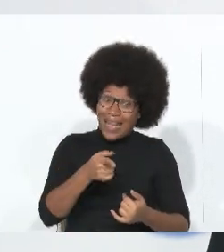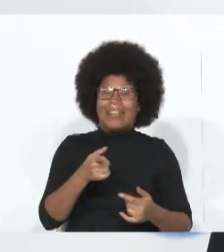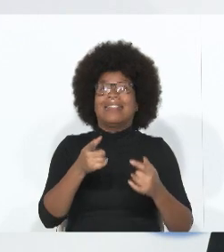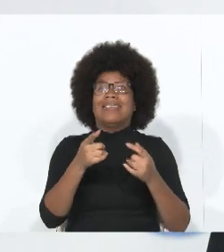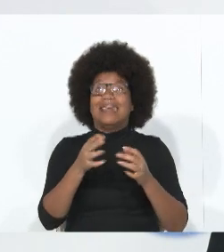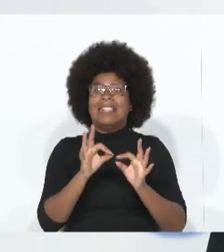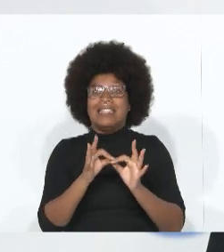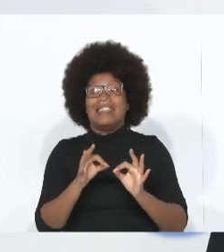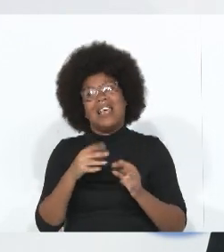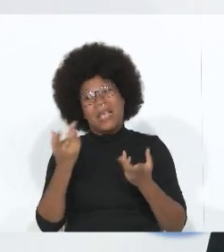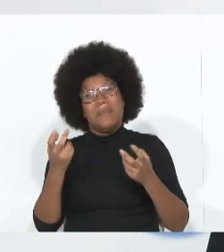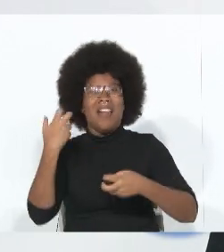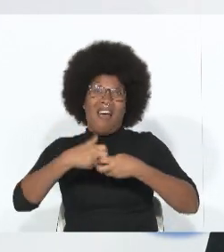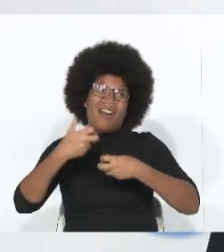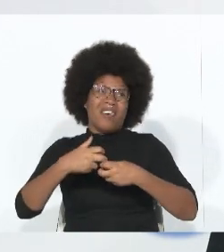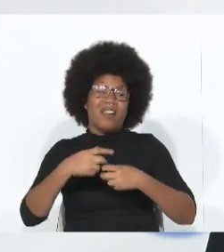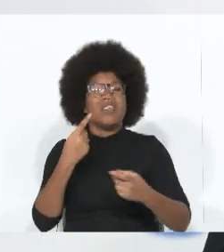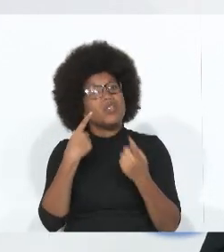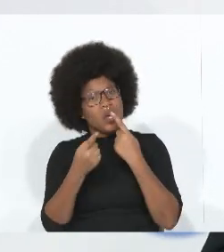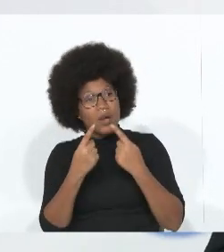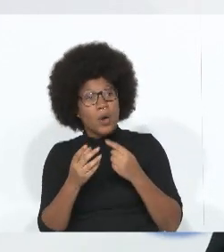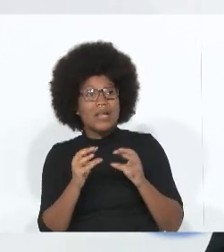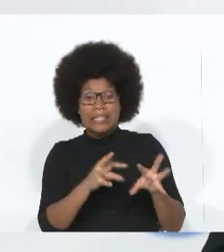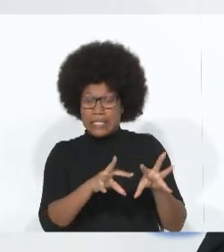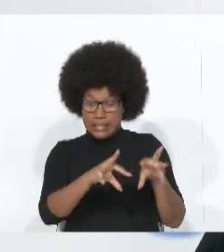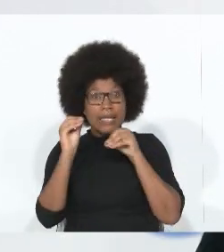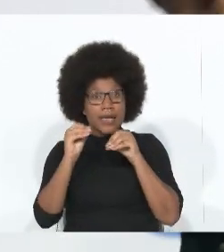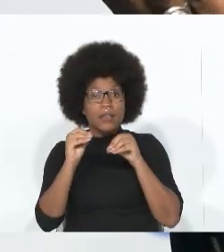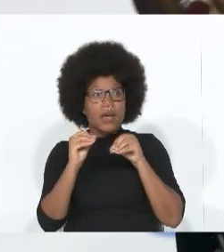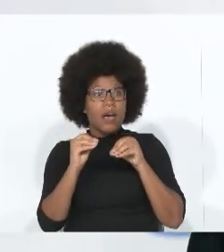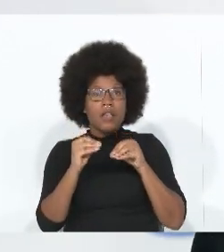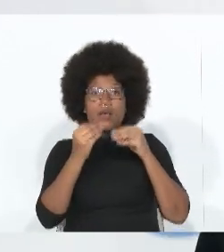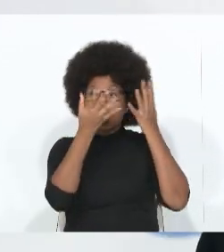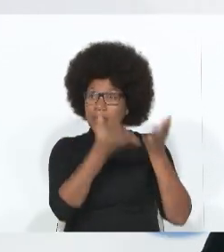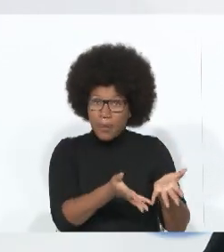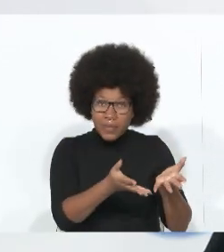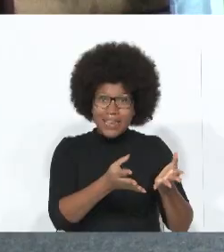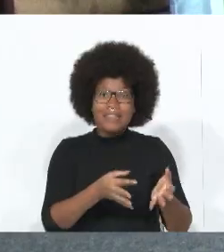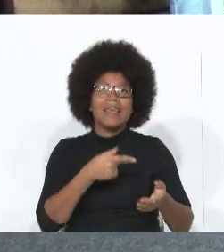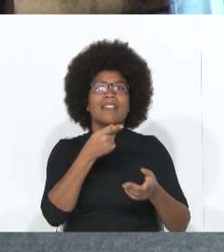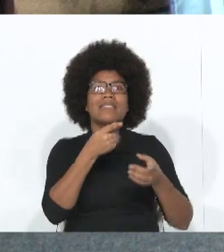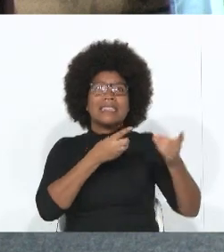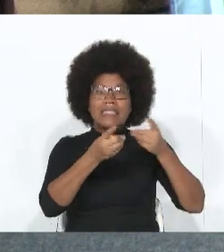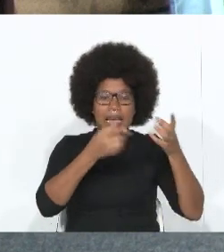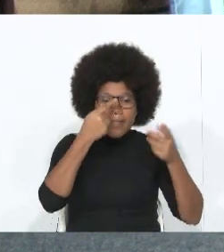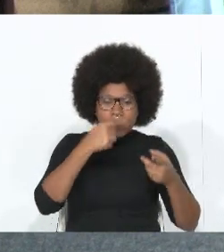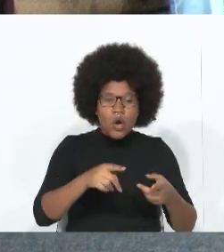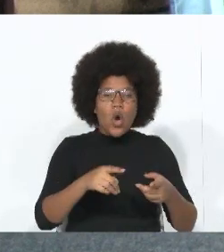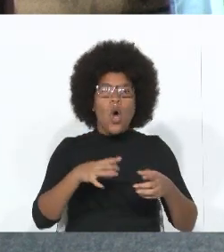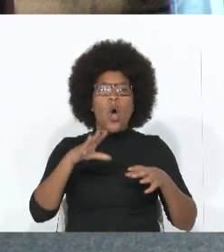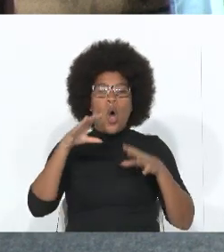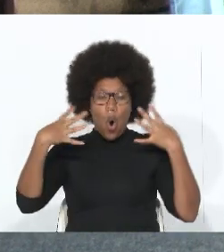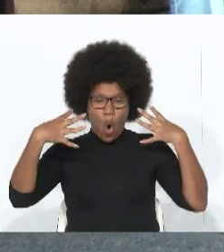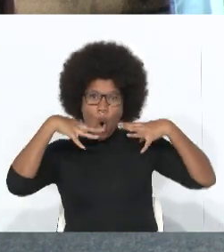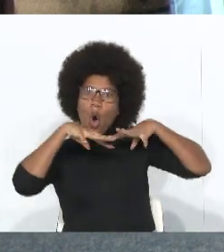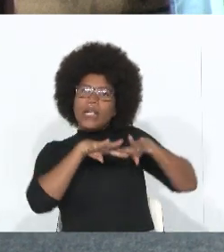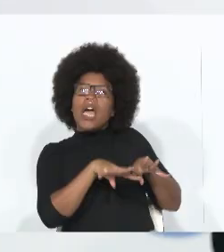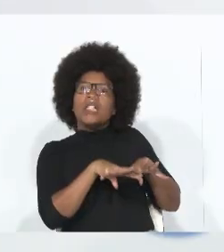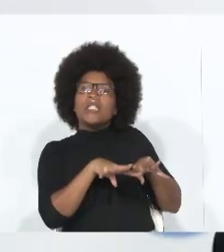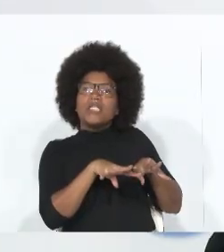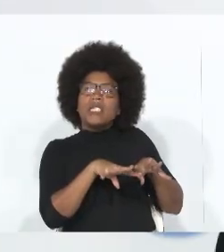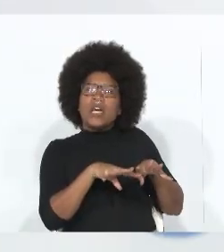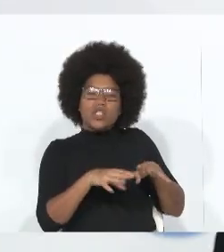complicated because, you know, you're talking about taking something that, as Era mentioned, is designed for an audience.